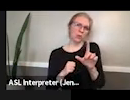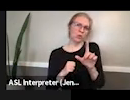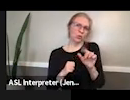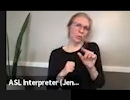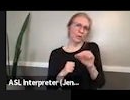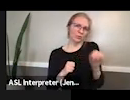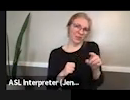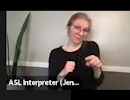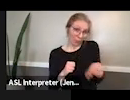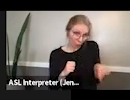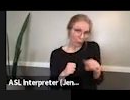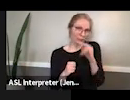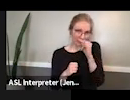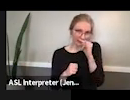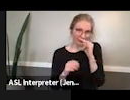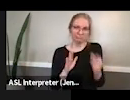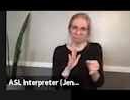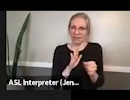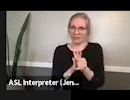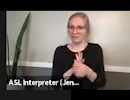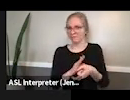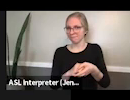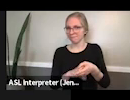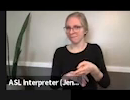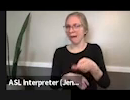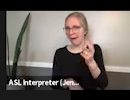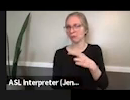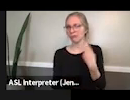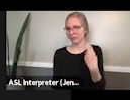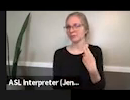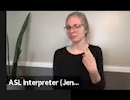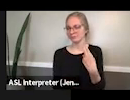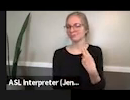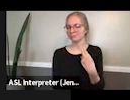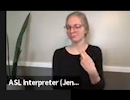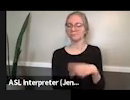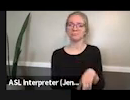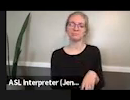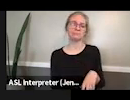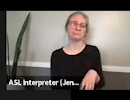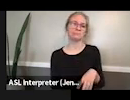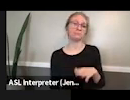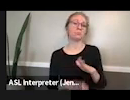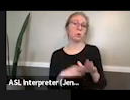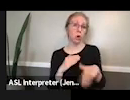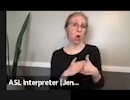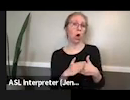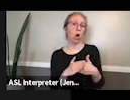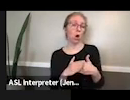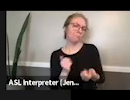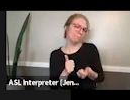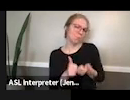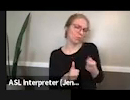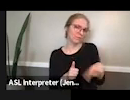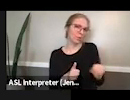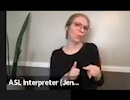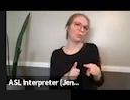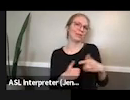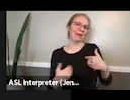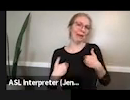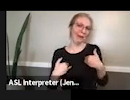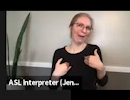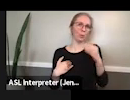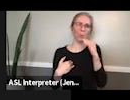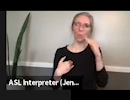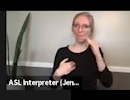kiddos were identified as high risk, and nearly all of them received some sort of home-based services